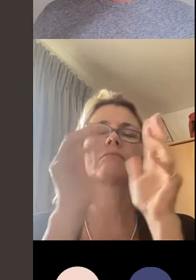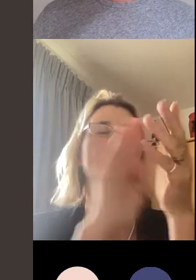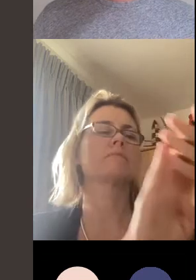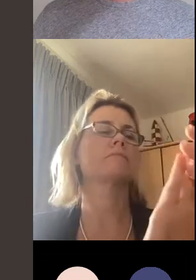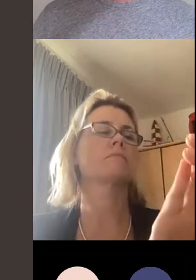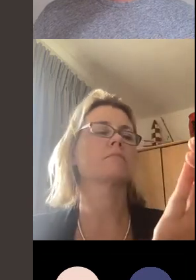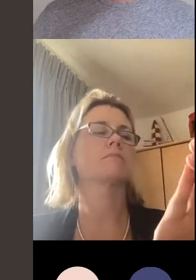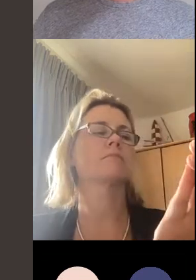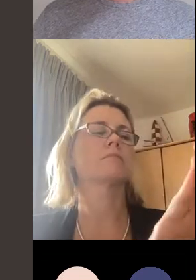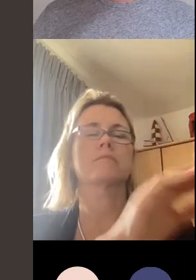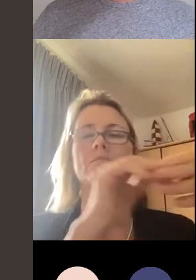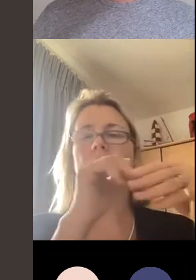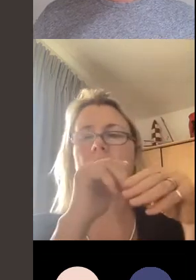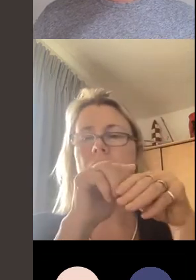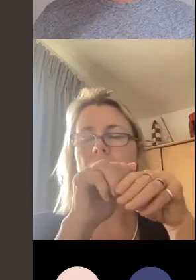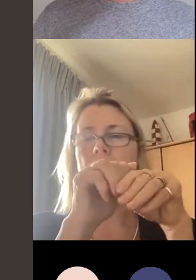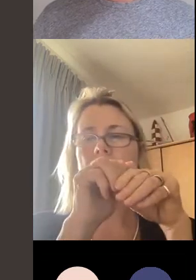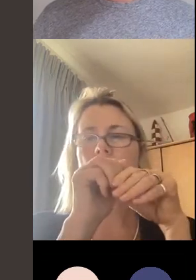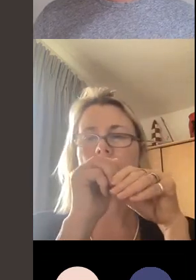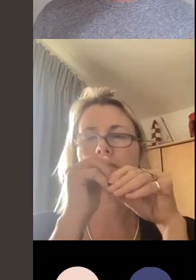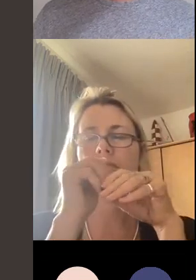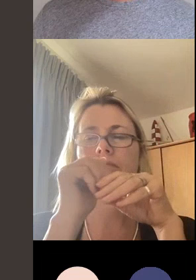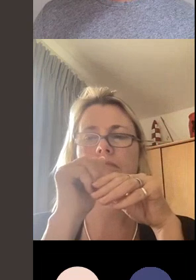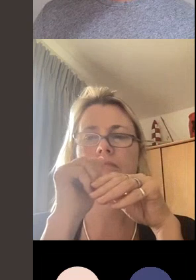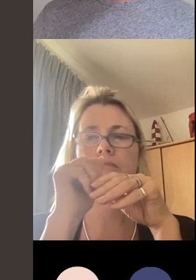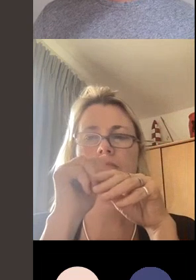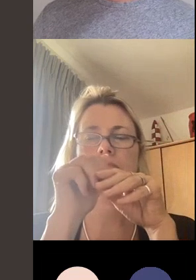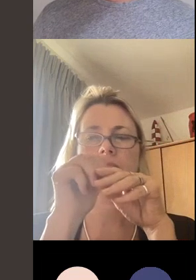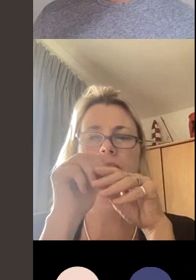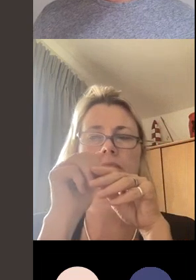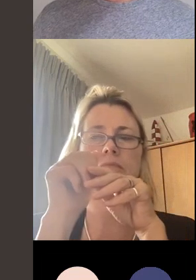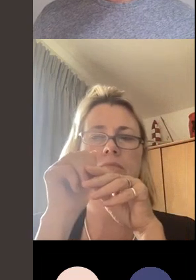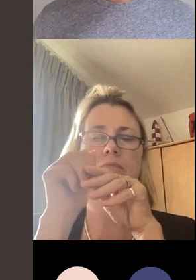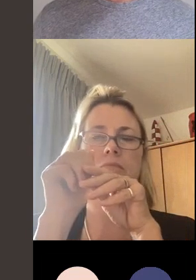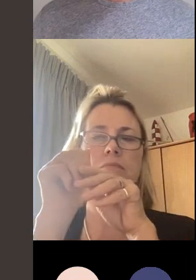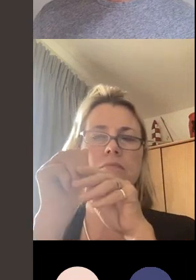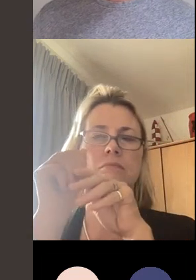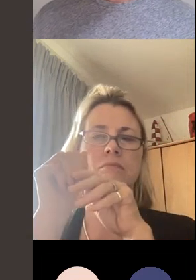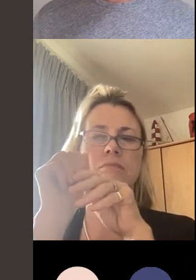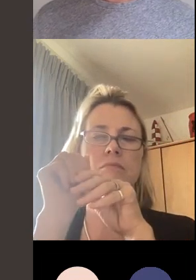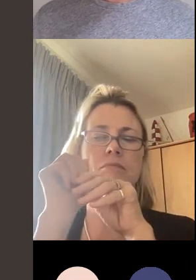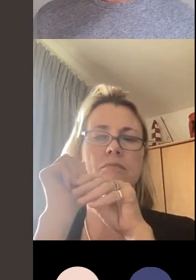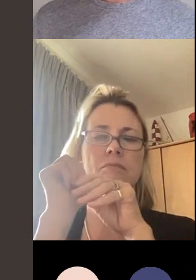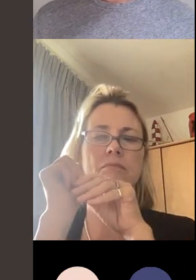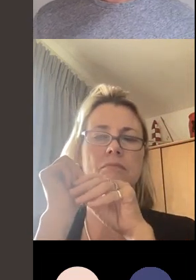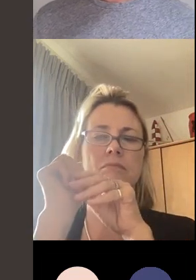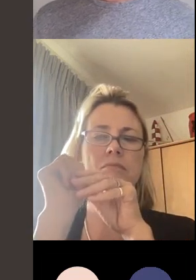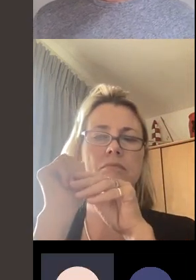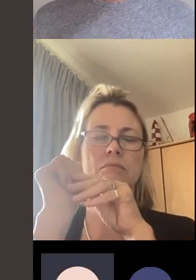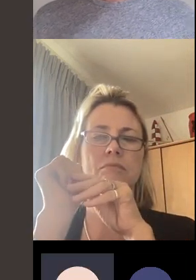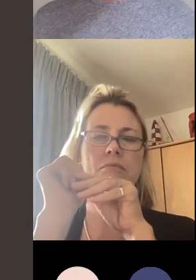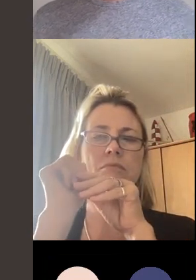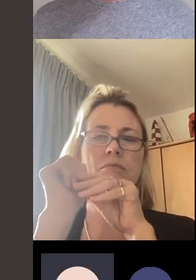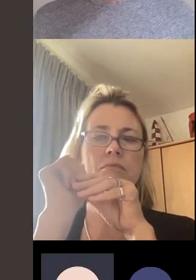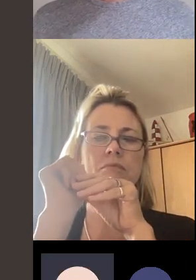the website will have a knock-on effect, even with those who aren't engaging with the website, but that will take a lot longer to filter through.